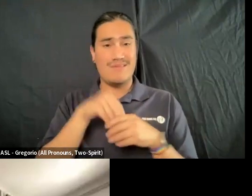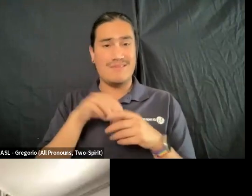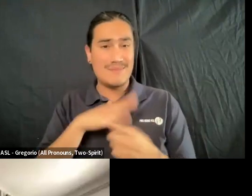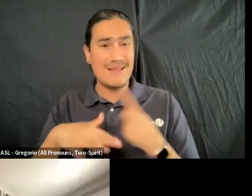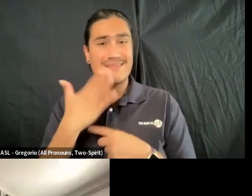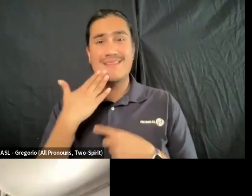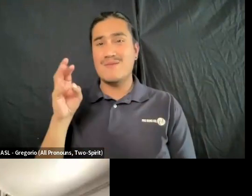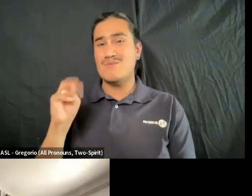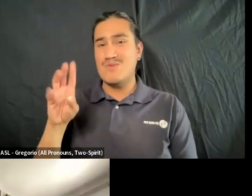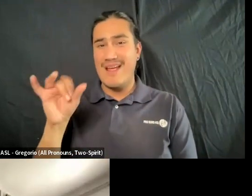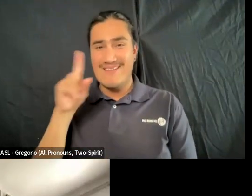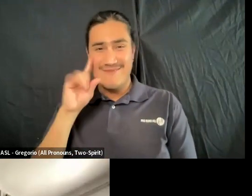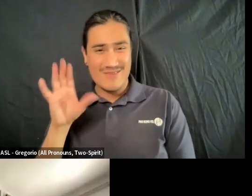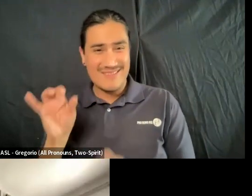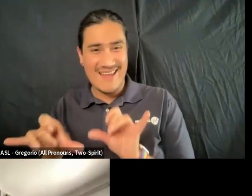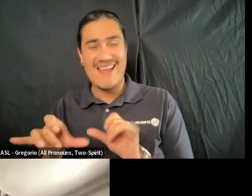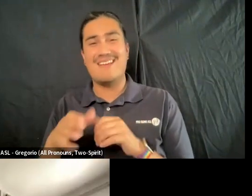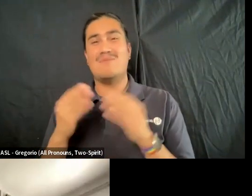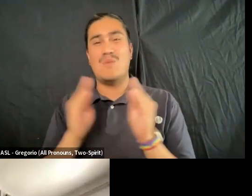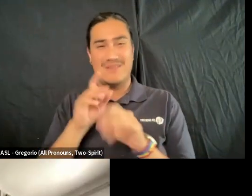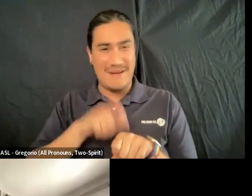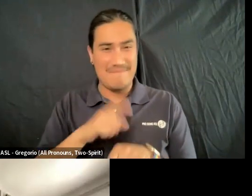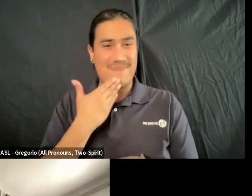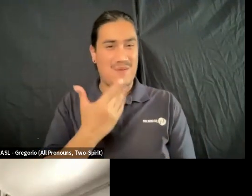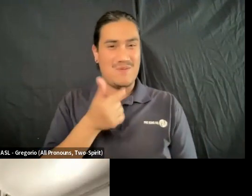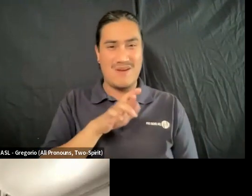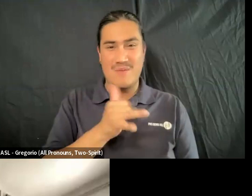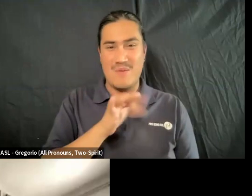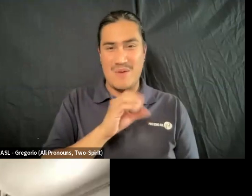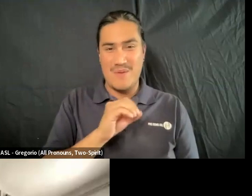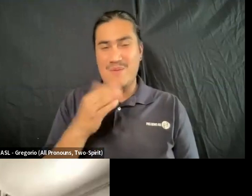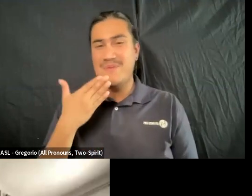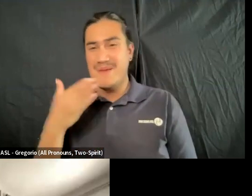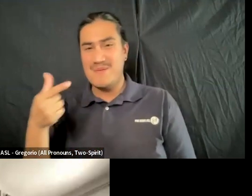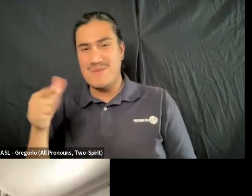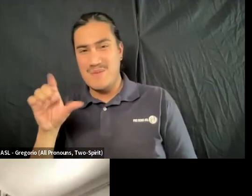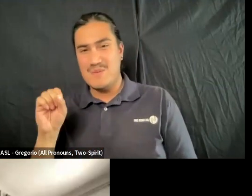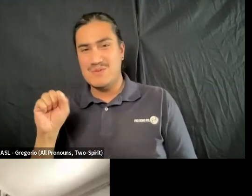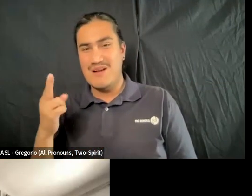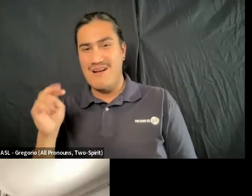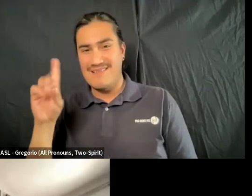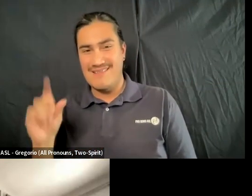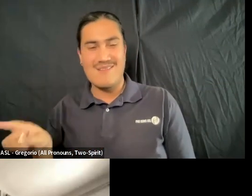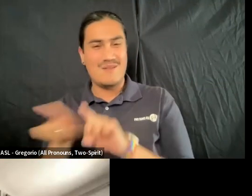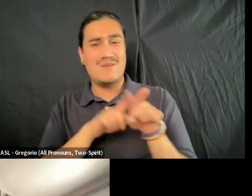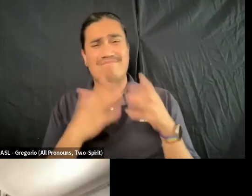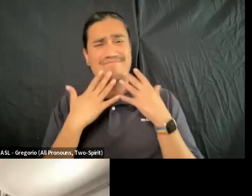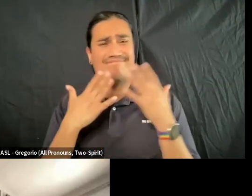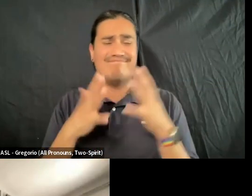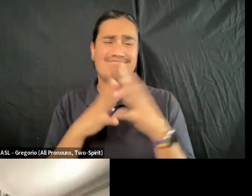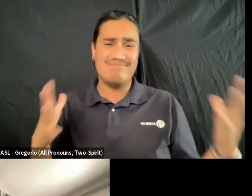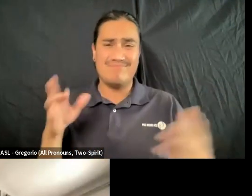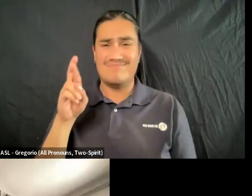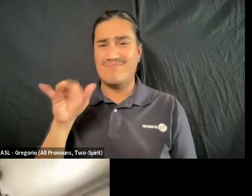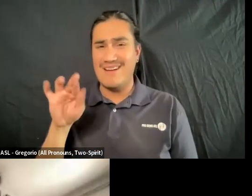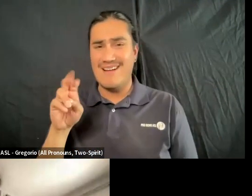again, Miranda, for staying a little bit longer. Thank you, Gregorio. And thank you, Glissanda, as well. And just thank you so much again, Reynaldo, again,